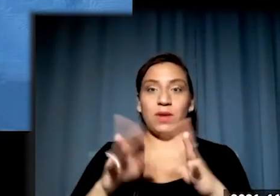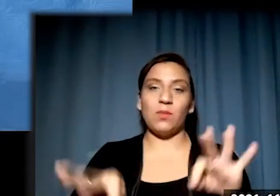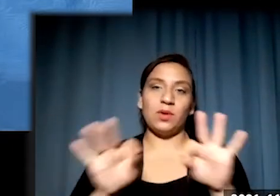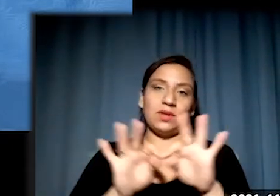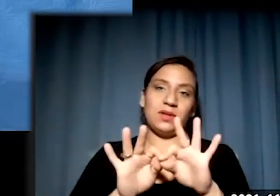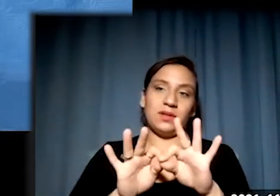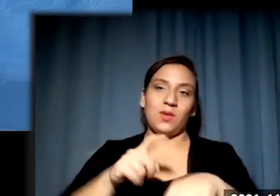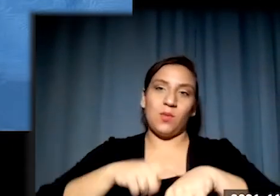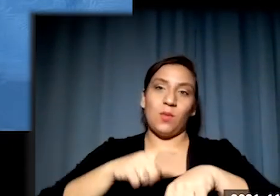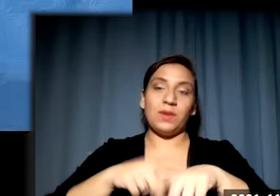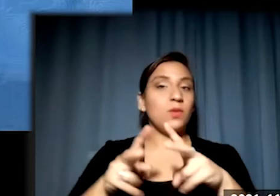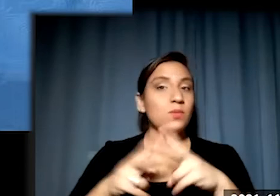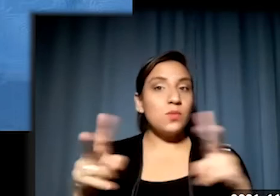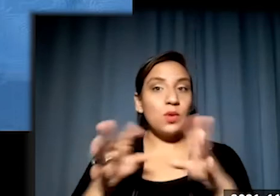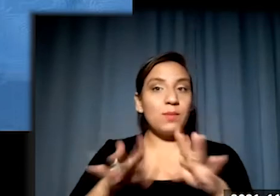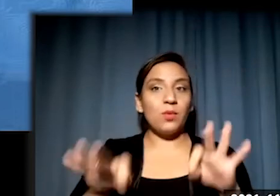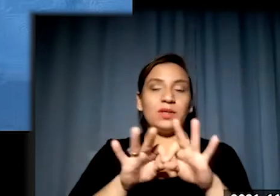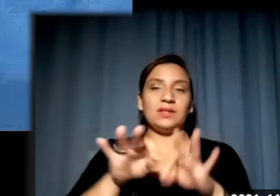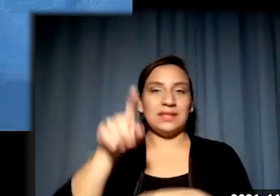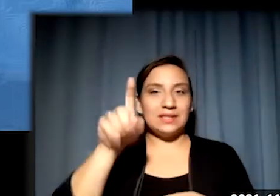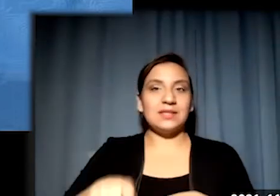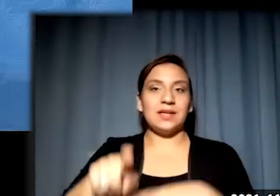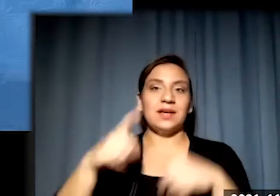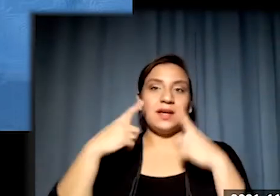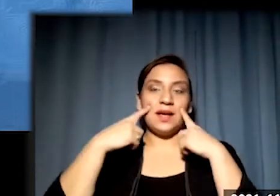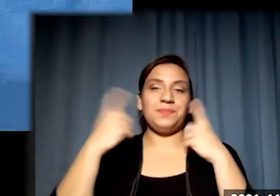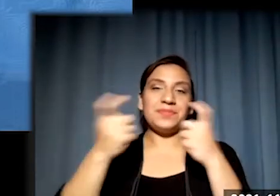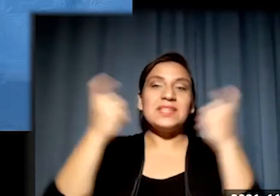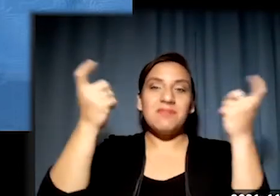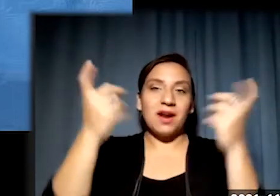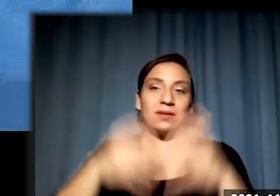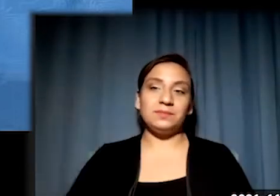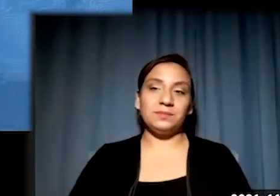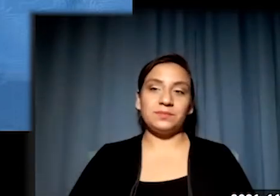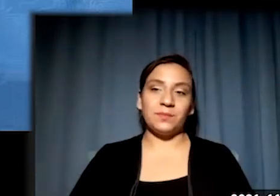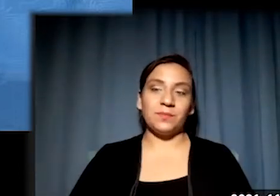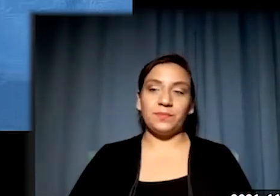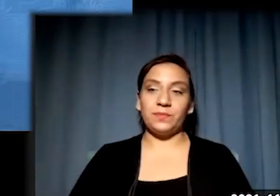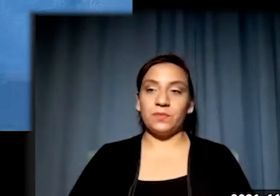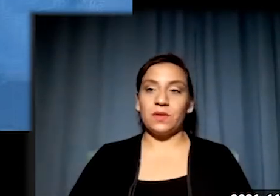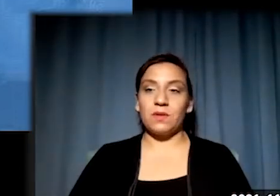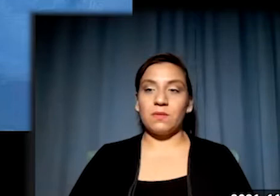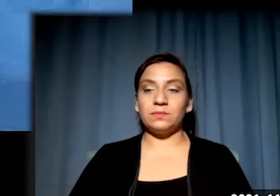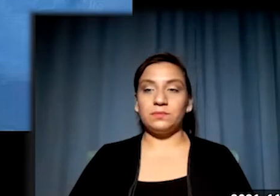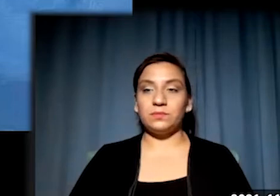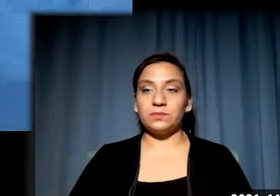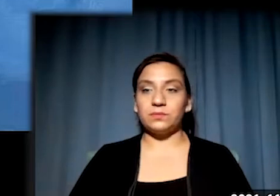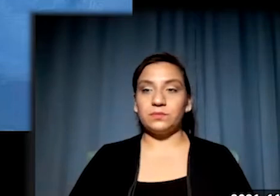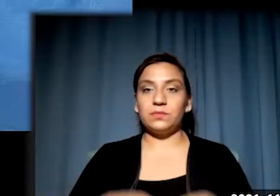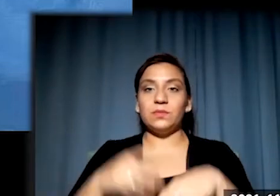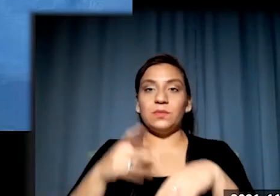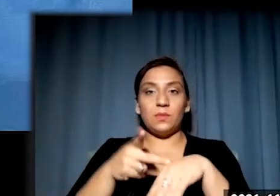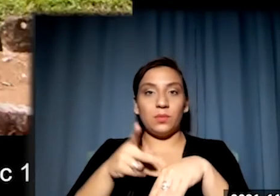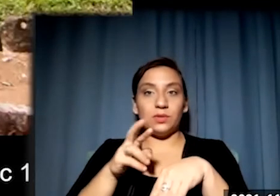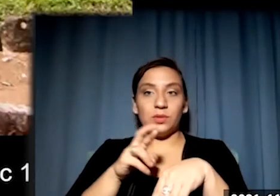ways than one. Puerto Rico is really and truly has an amazing inventory